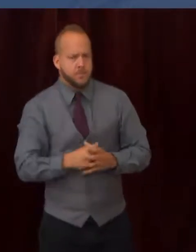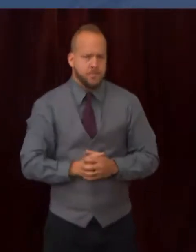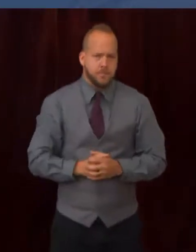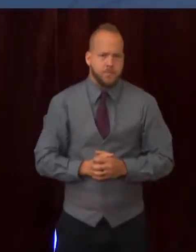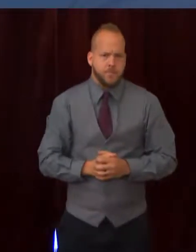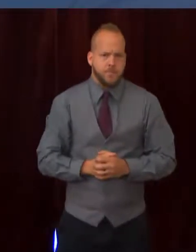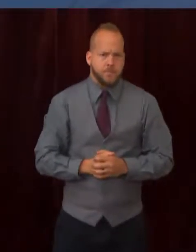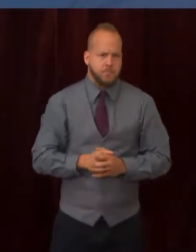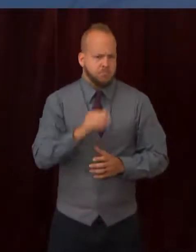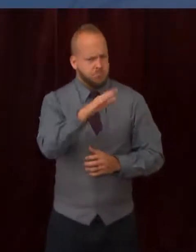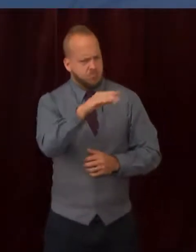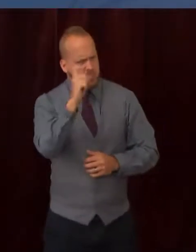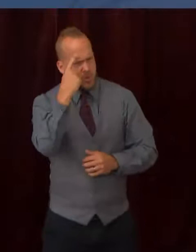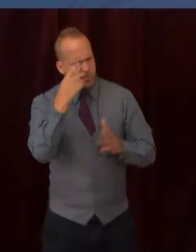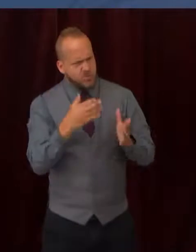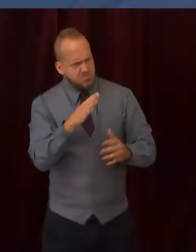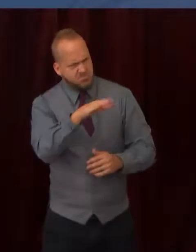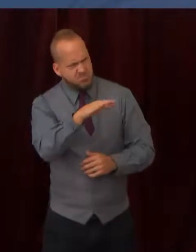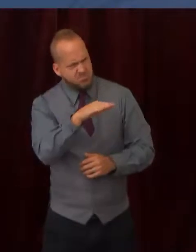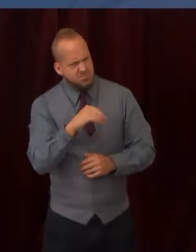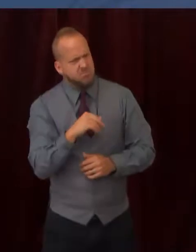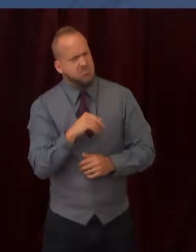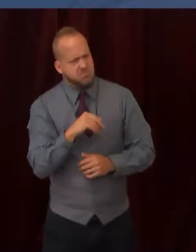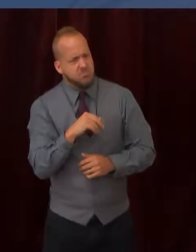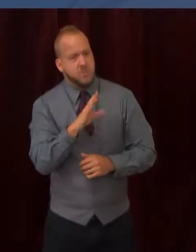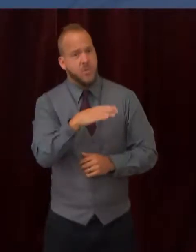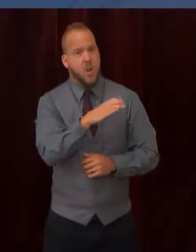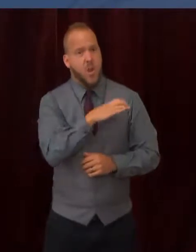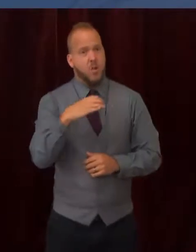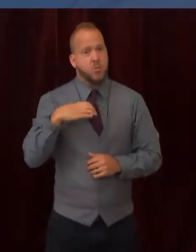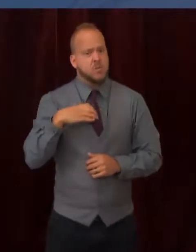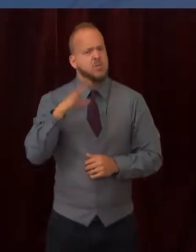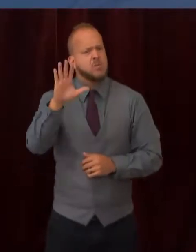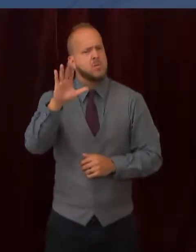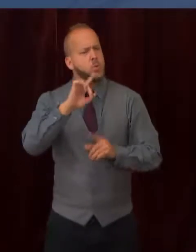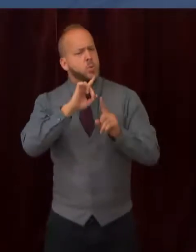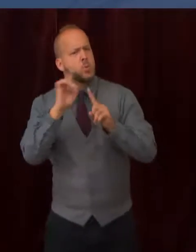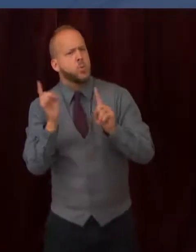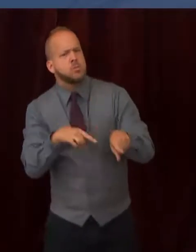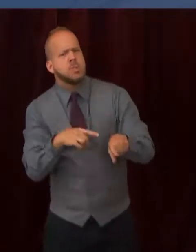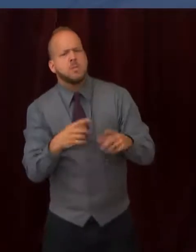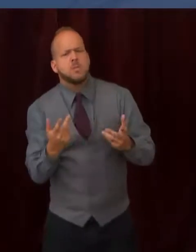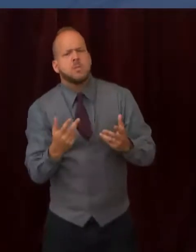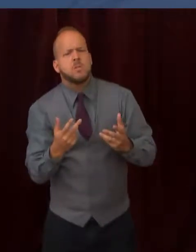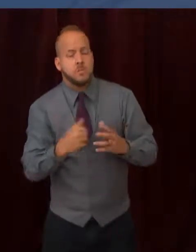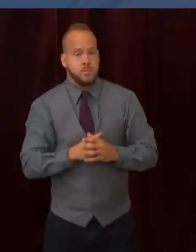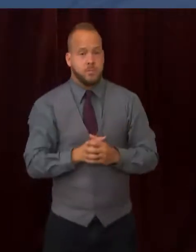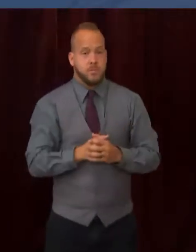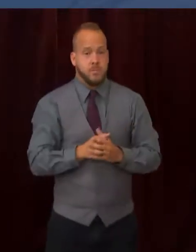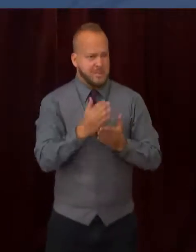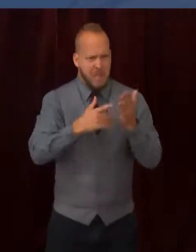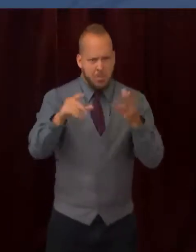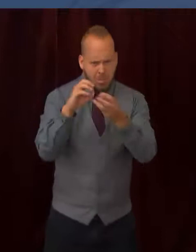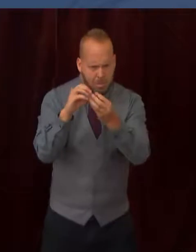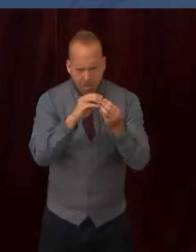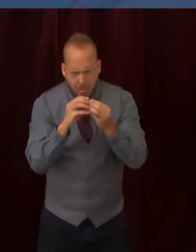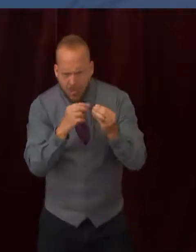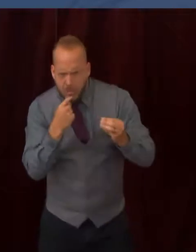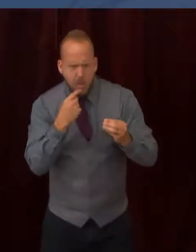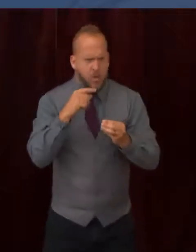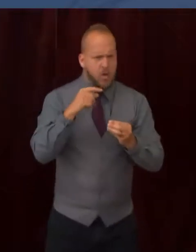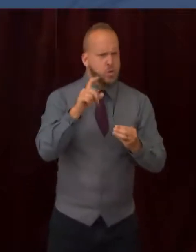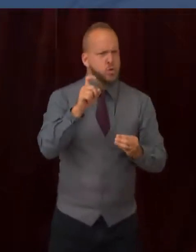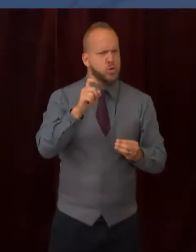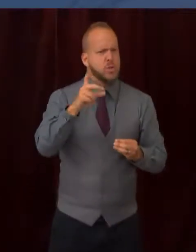this. There's been some talk about requiring the Department of Justice to investigate bias-motivated crimes